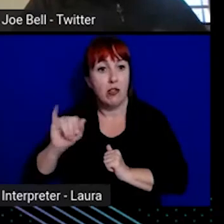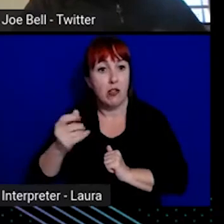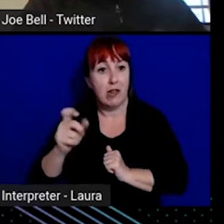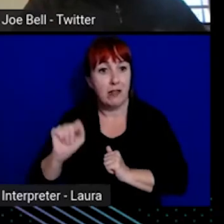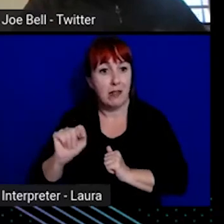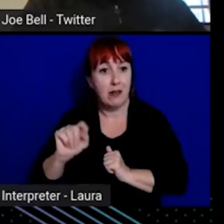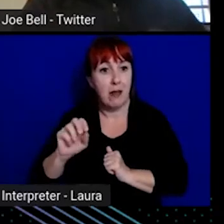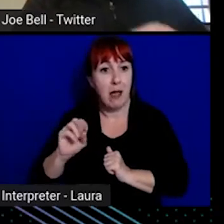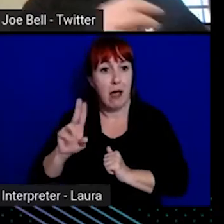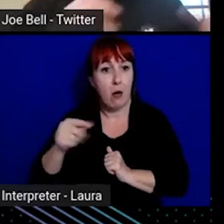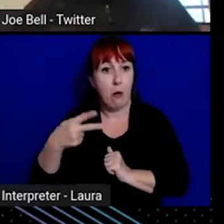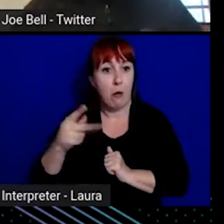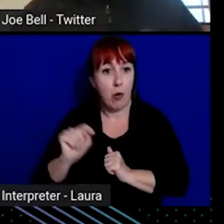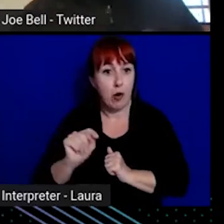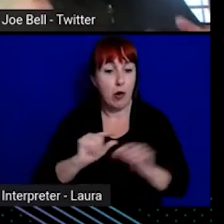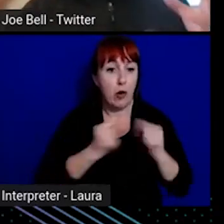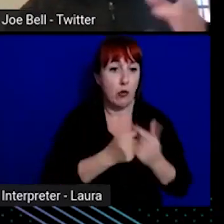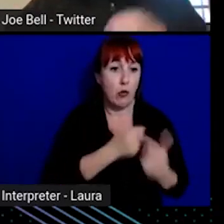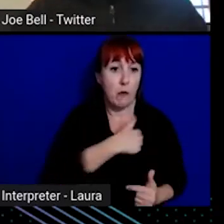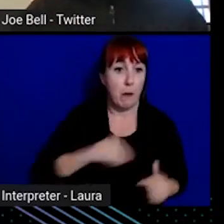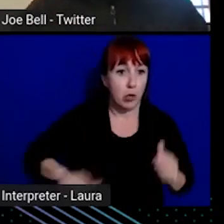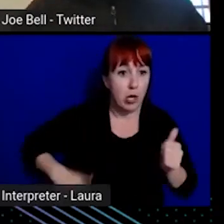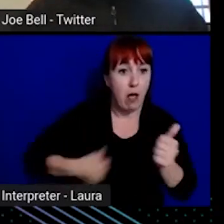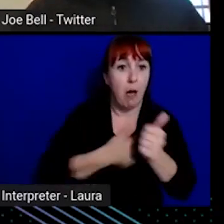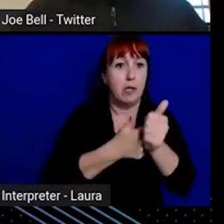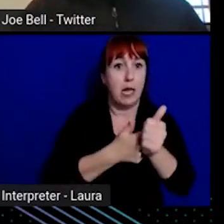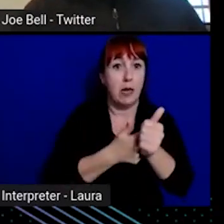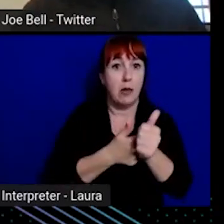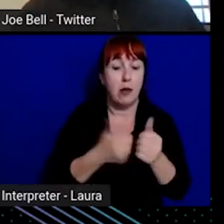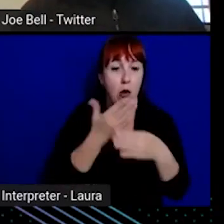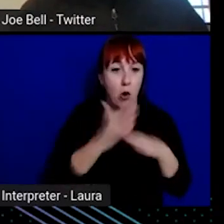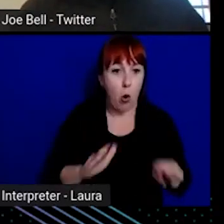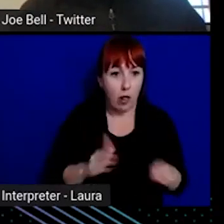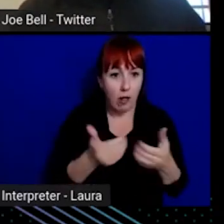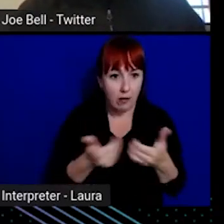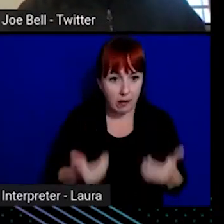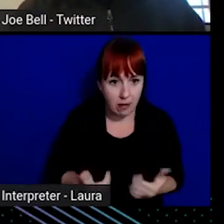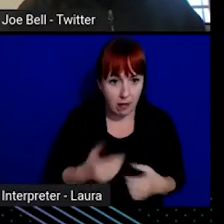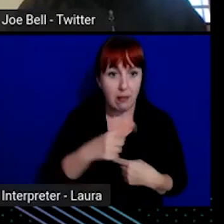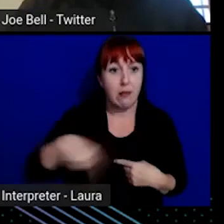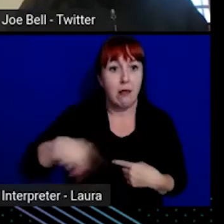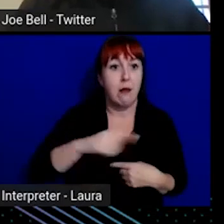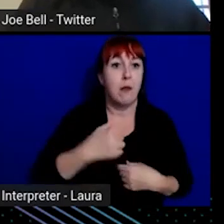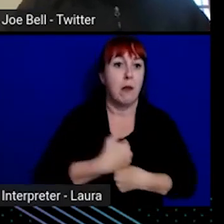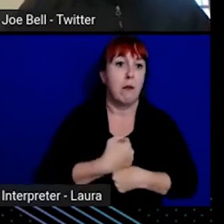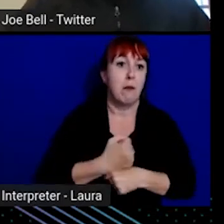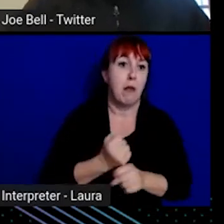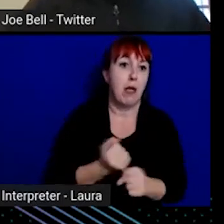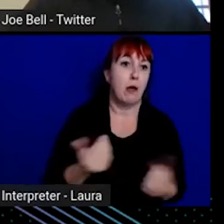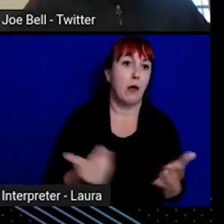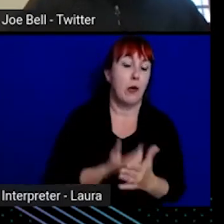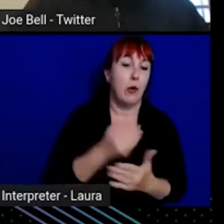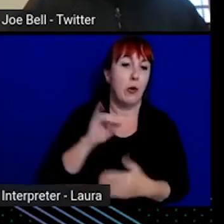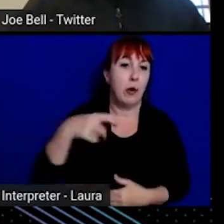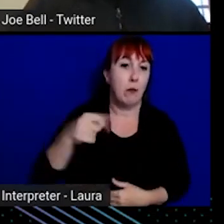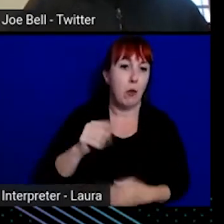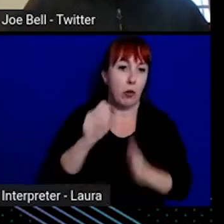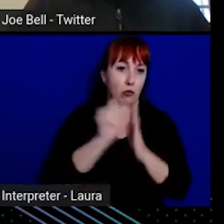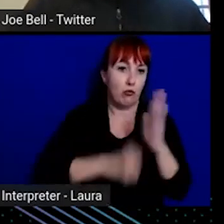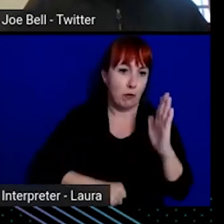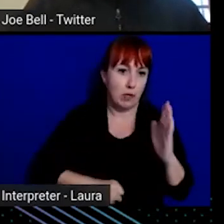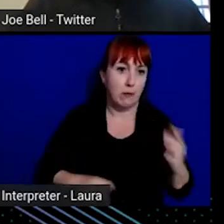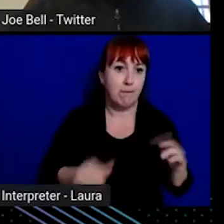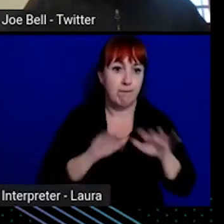update the group membership, coalesce them, and then create a new import script. So each